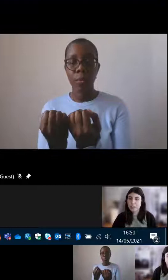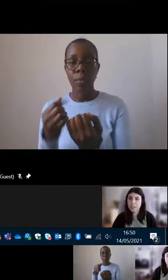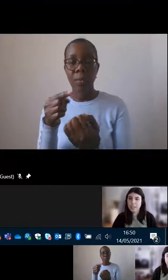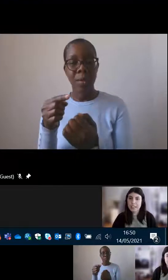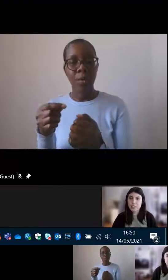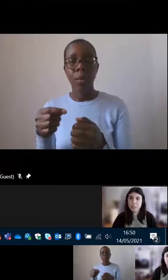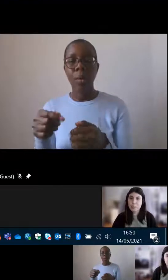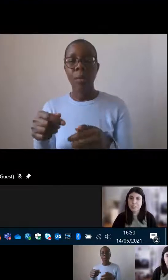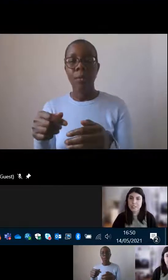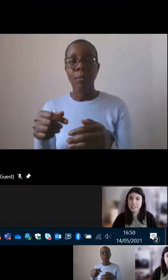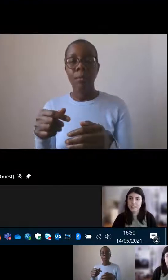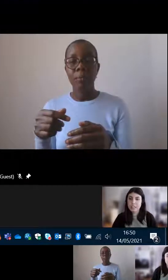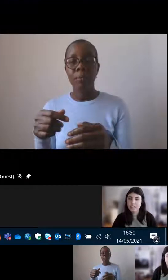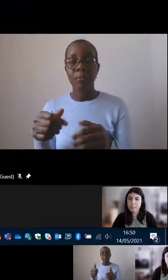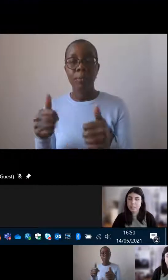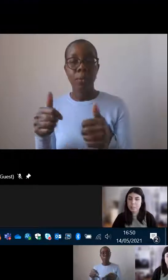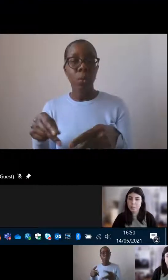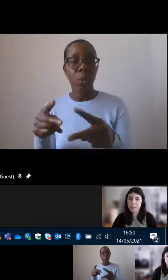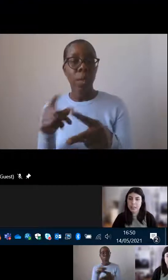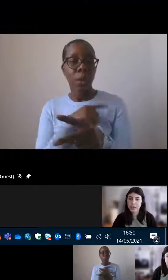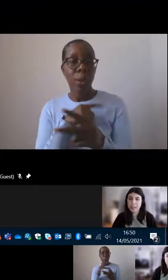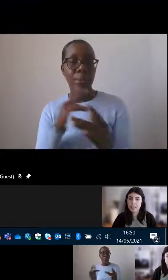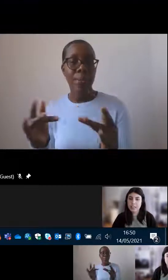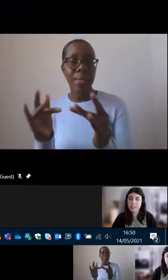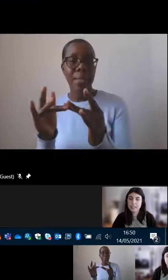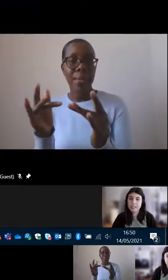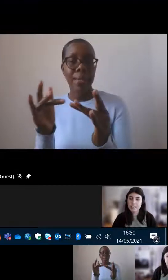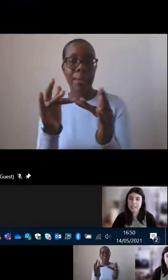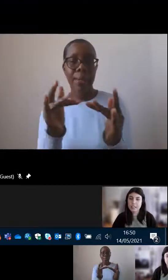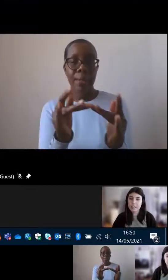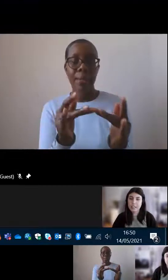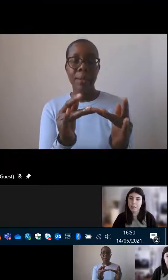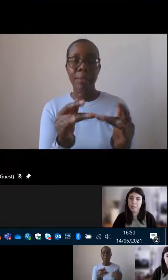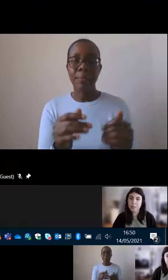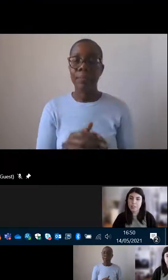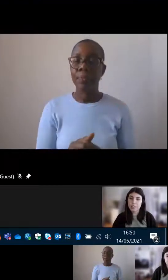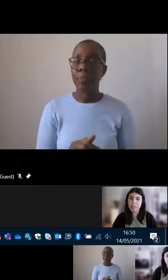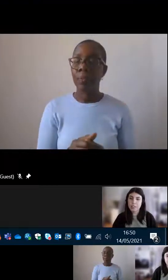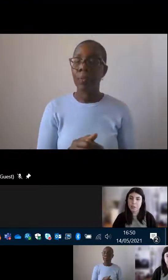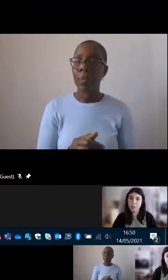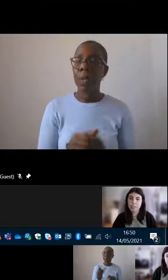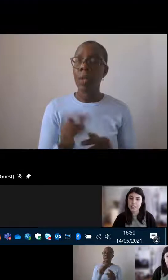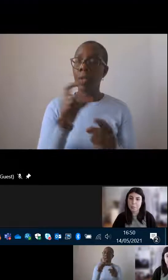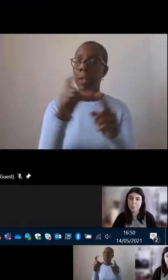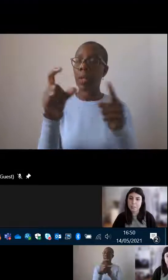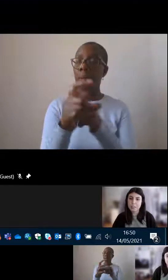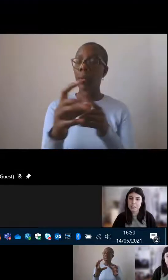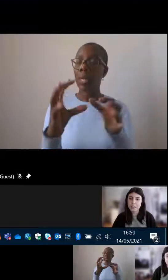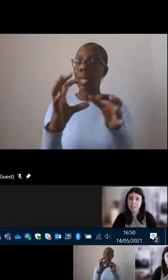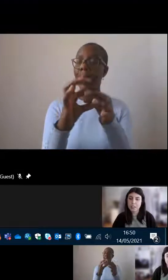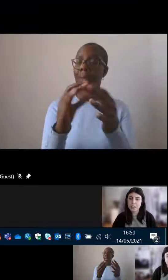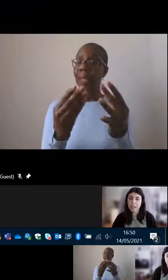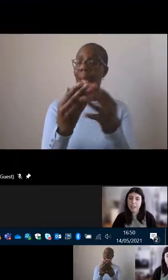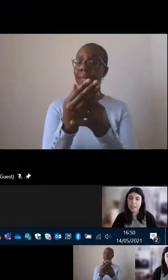You can access Community Links by contacting them on the following